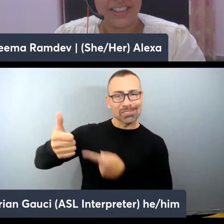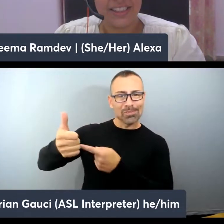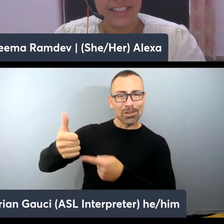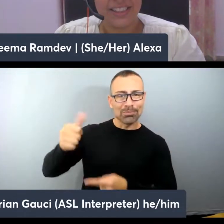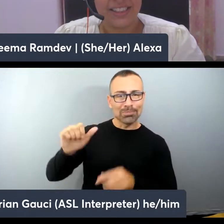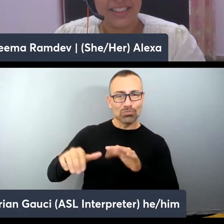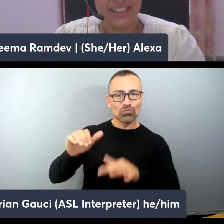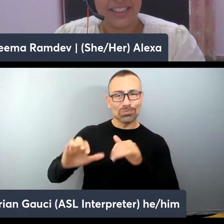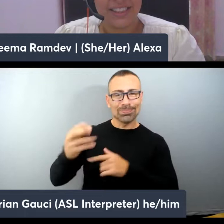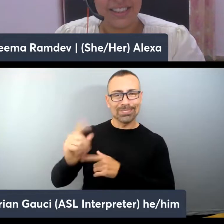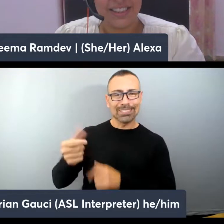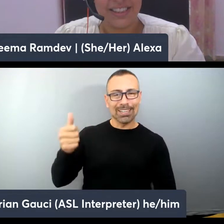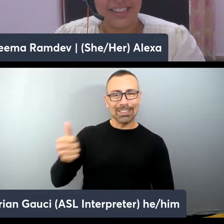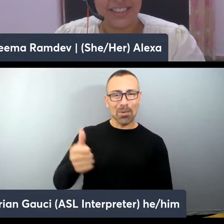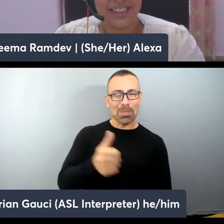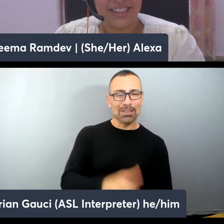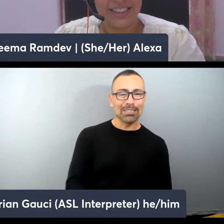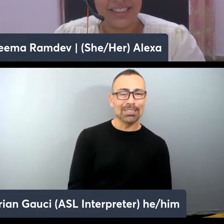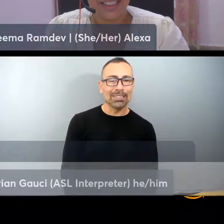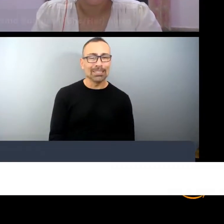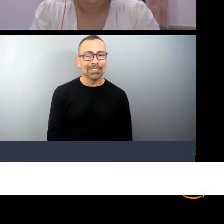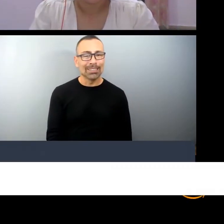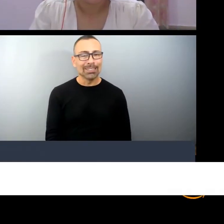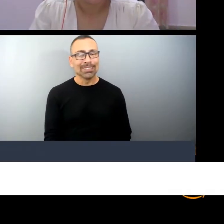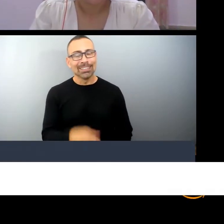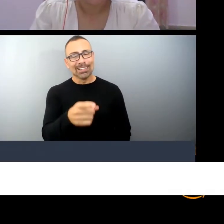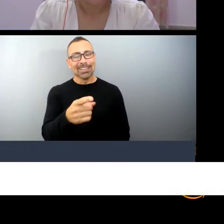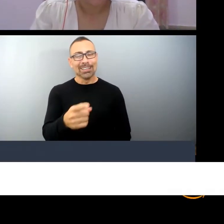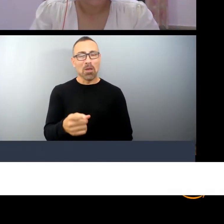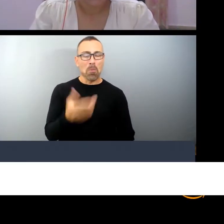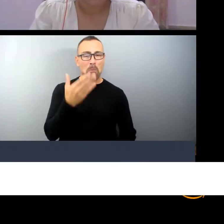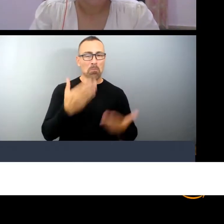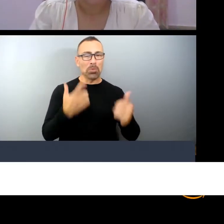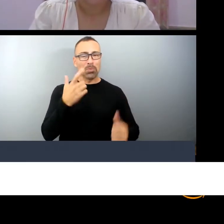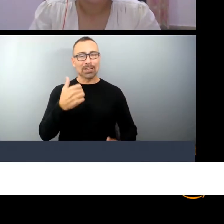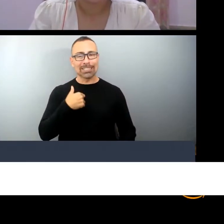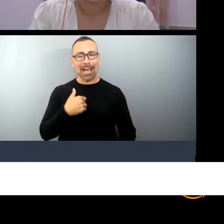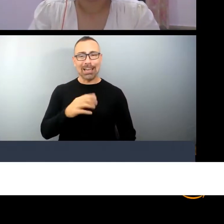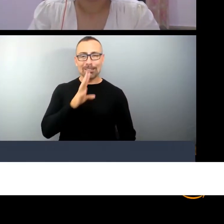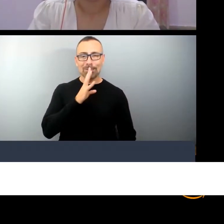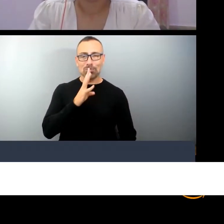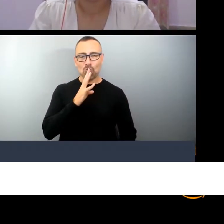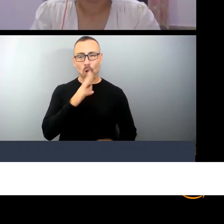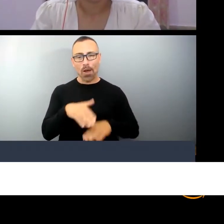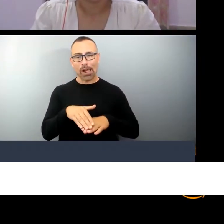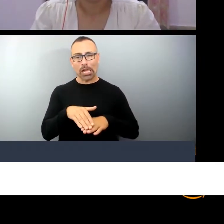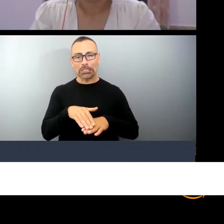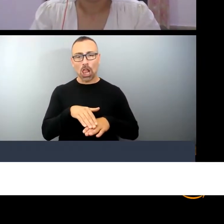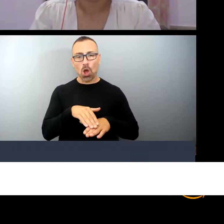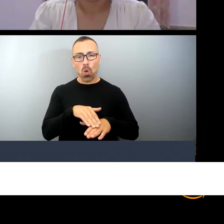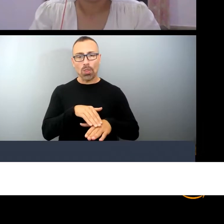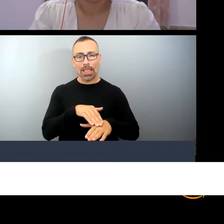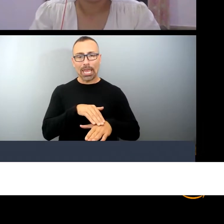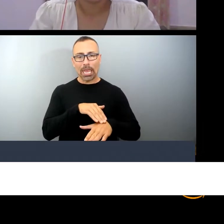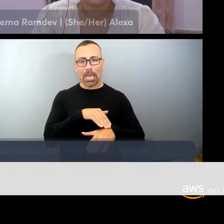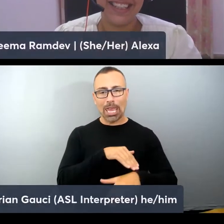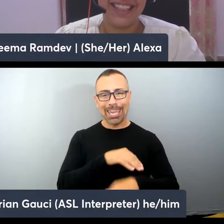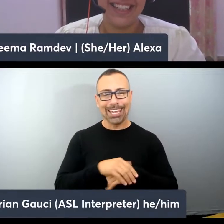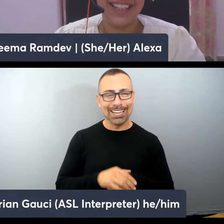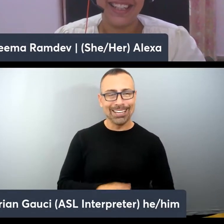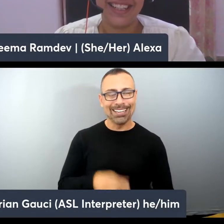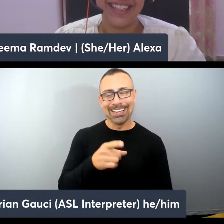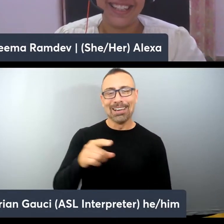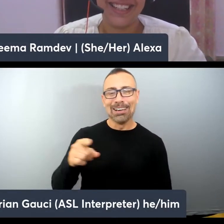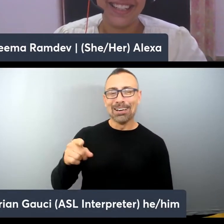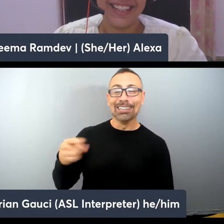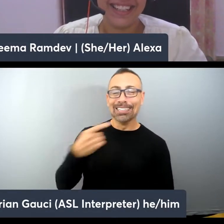yeah. But It could be sounds good. because I talk slowly. I don't know. Mike, That's why I was thinking about Mike 0.75. sounds better. On fire now. All right, cool. Sounds